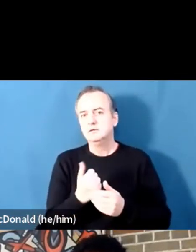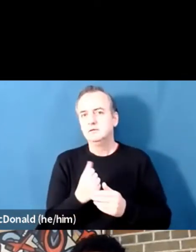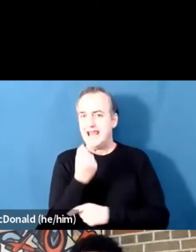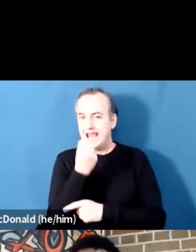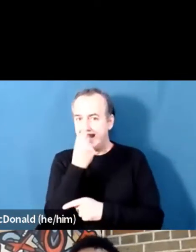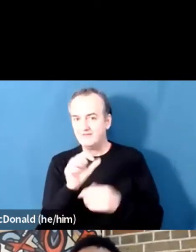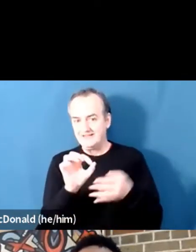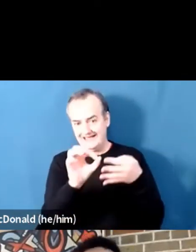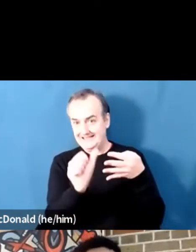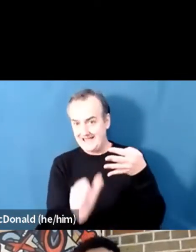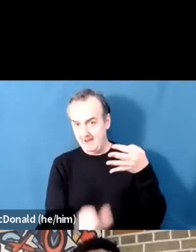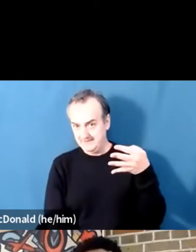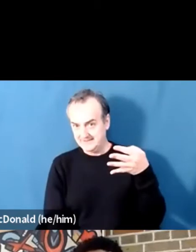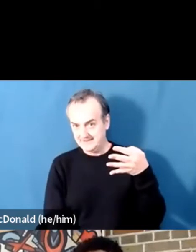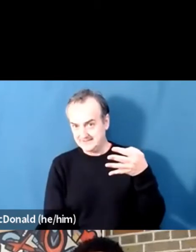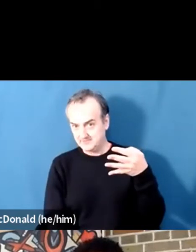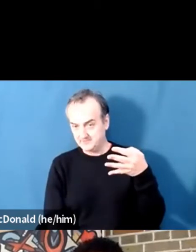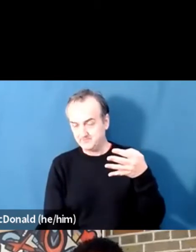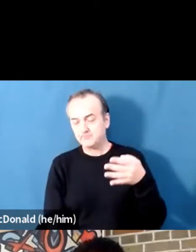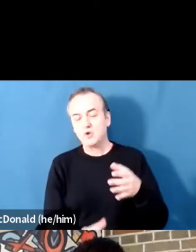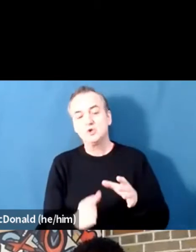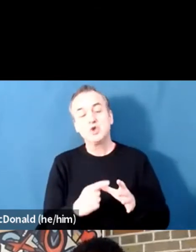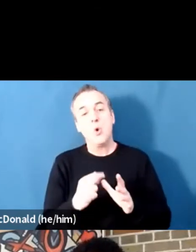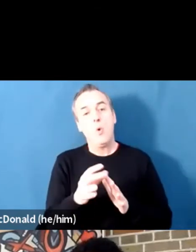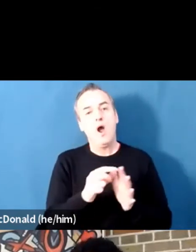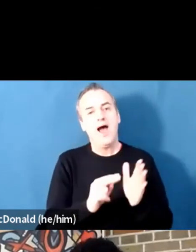Absolutely amazing. Thank you, Ella. Thanks, that's Ella. Fantastic. Yeah,